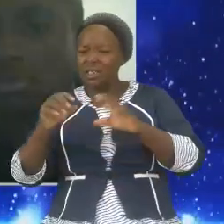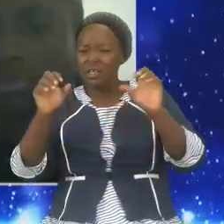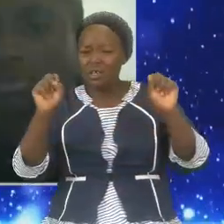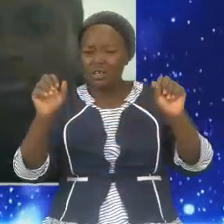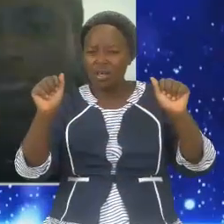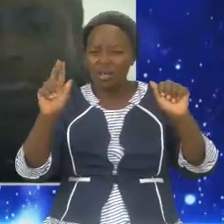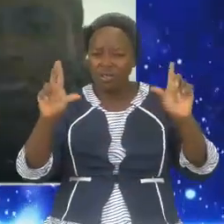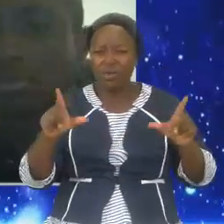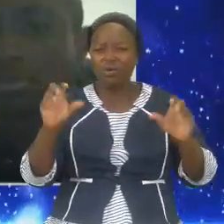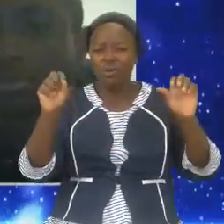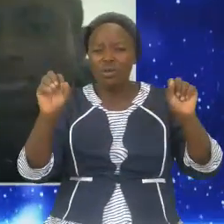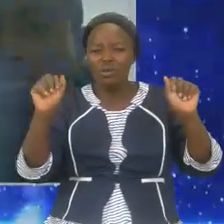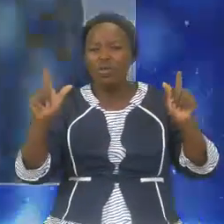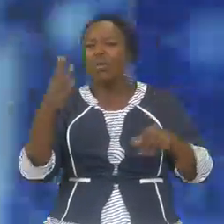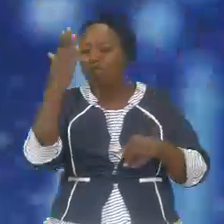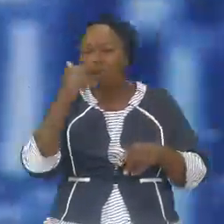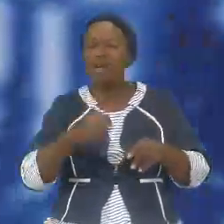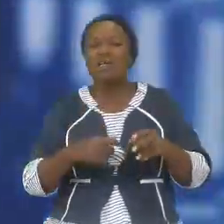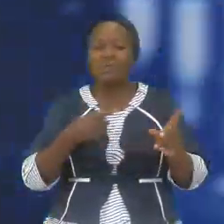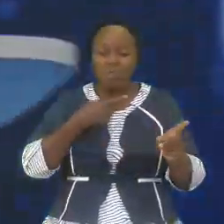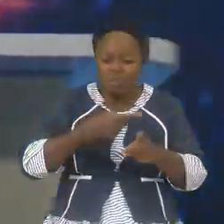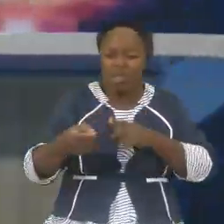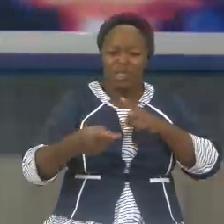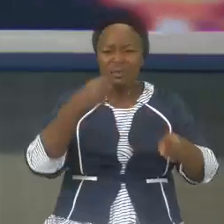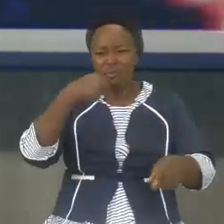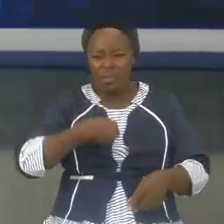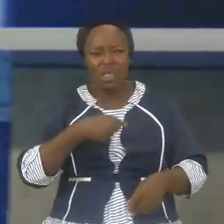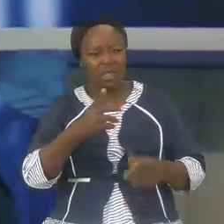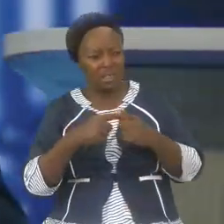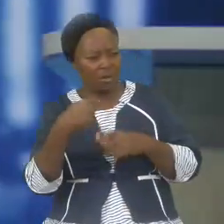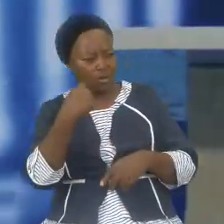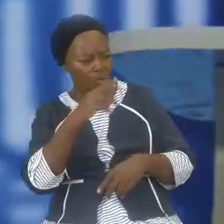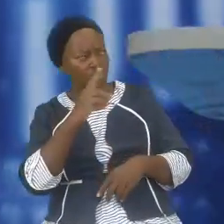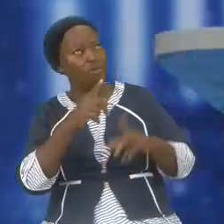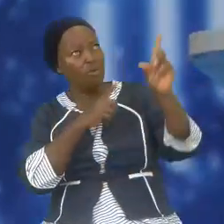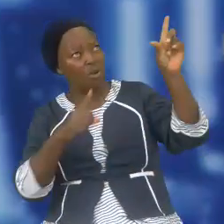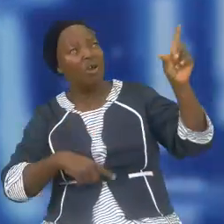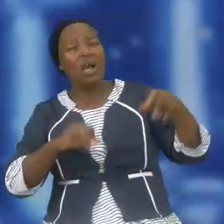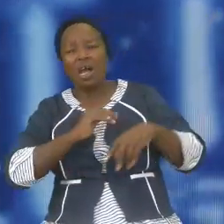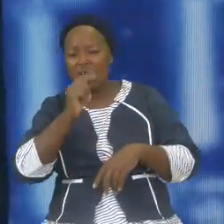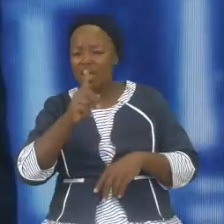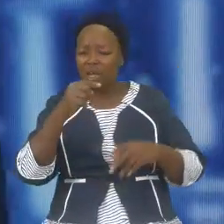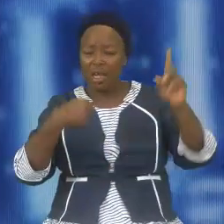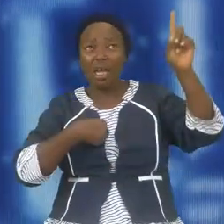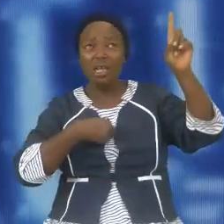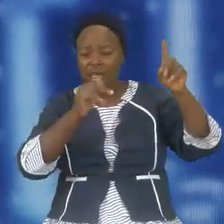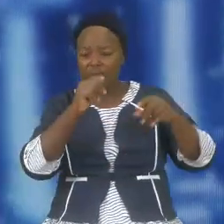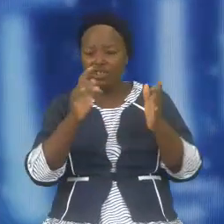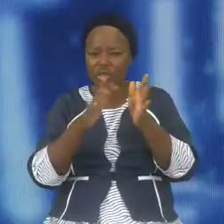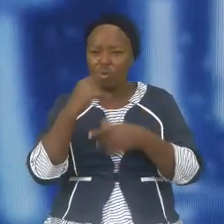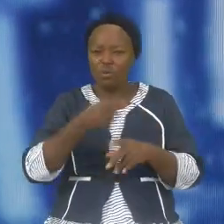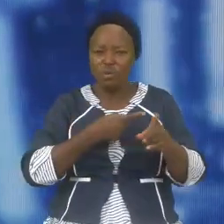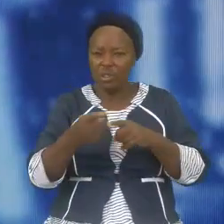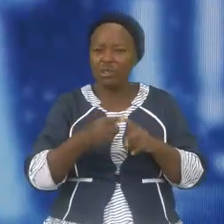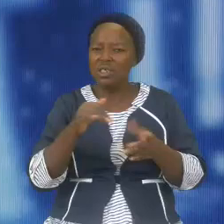why persecutest thou me? Who are you, Lord? I am Jesus, whom you persecuted. Hard thing for you to kick